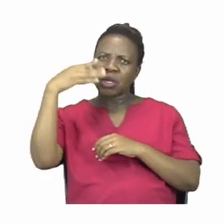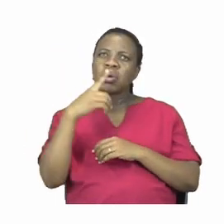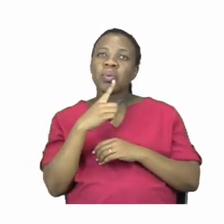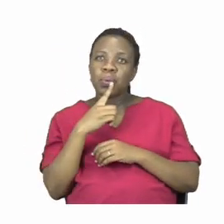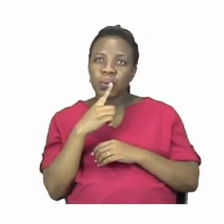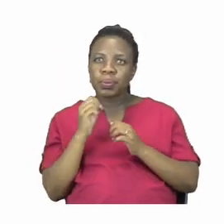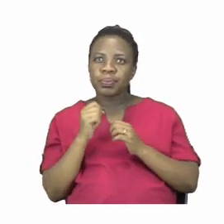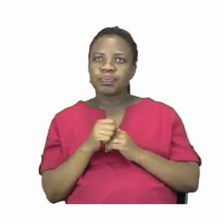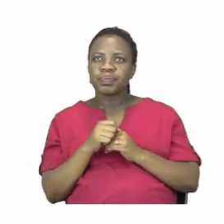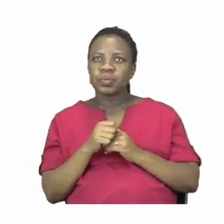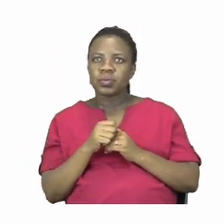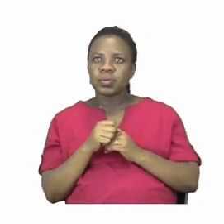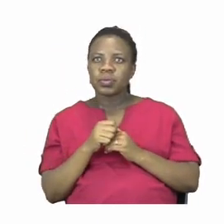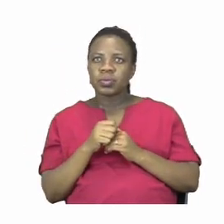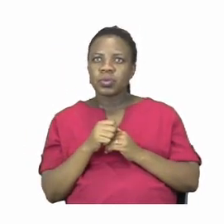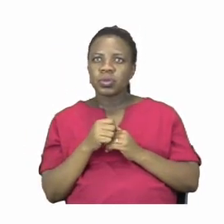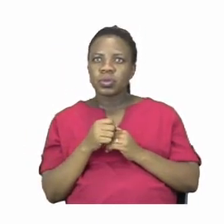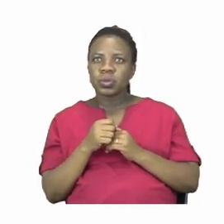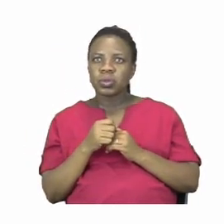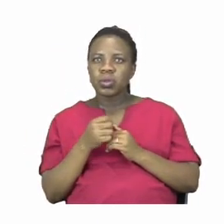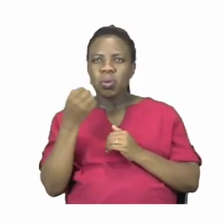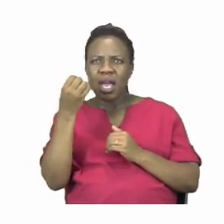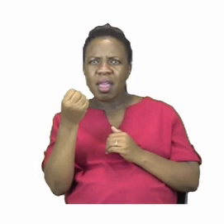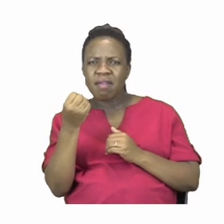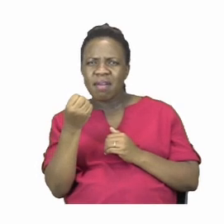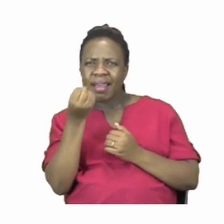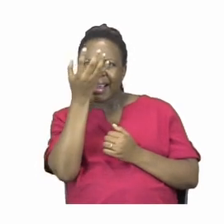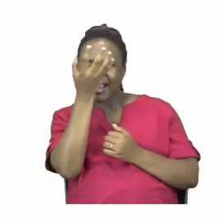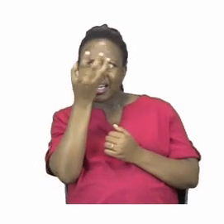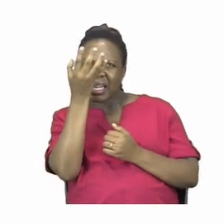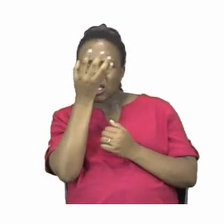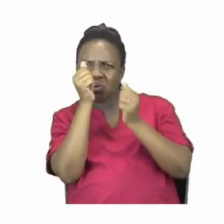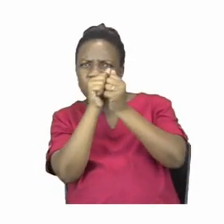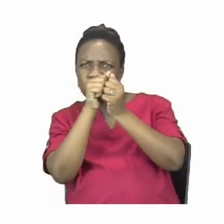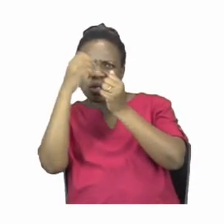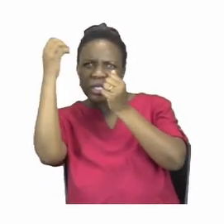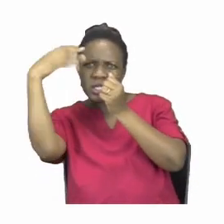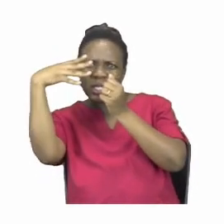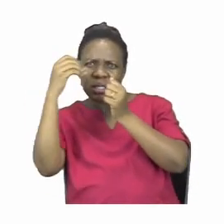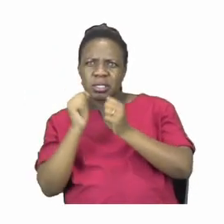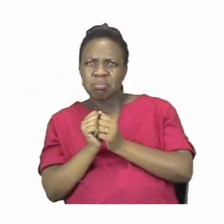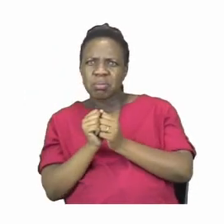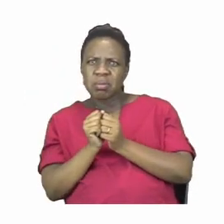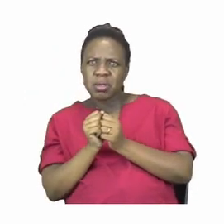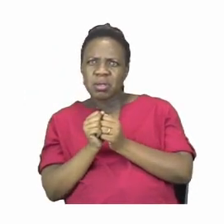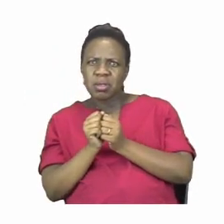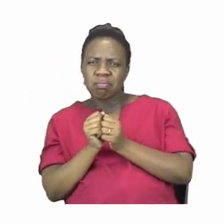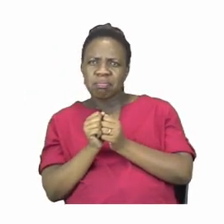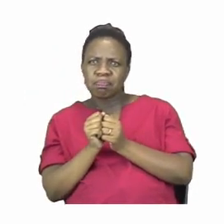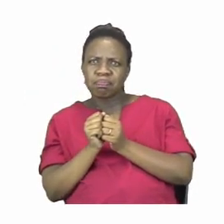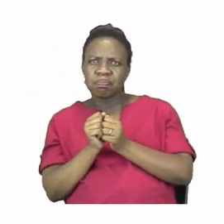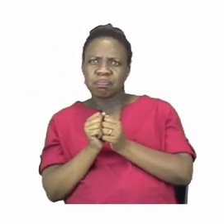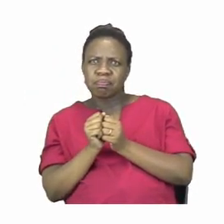there is a picture of a cloud with the sun, and that means here the day was, or the weather for